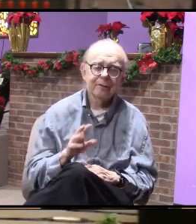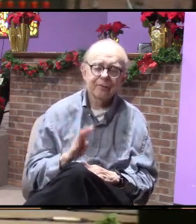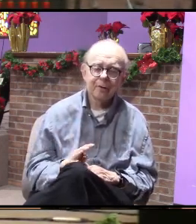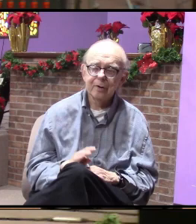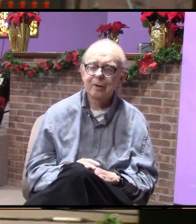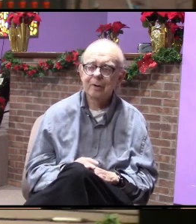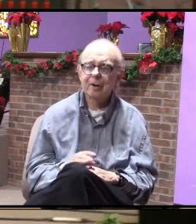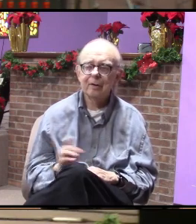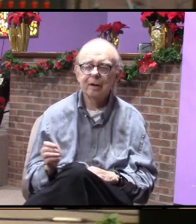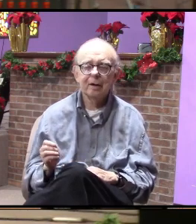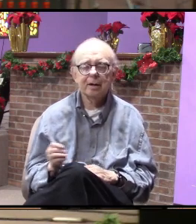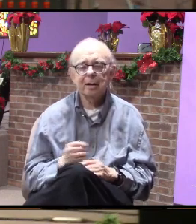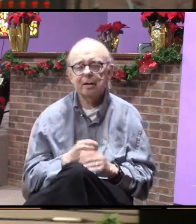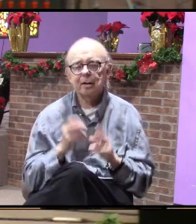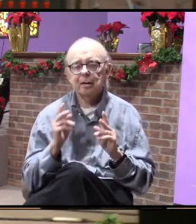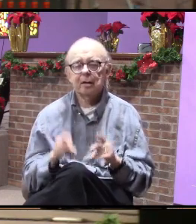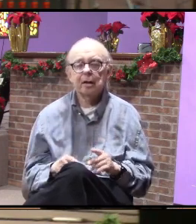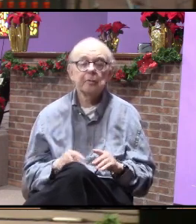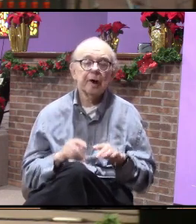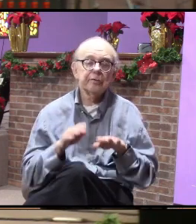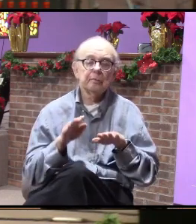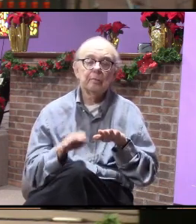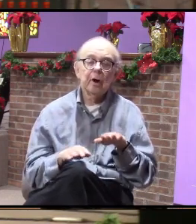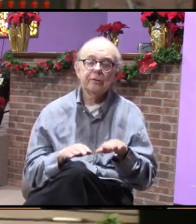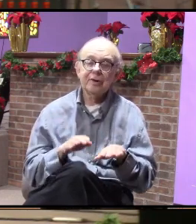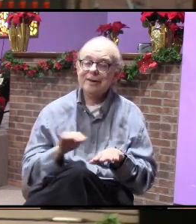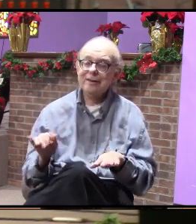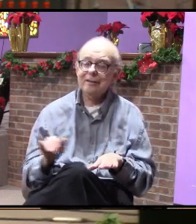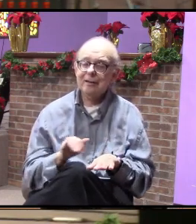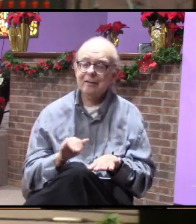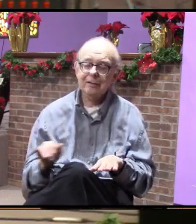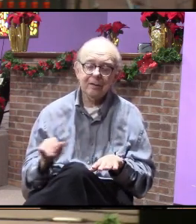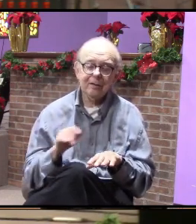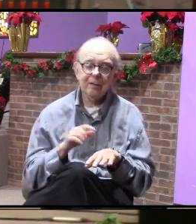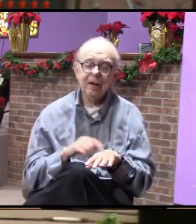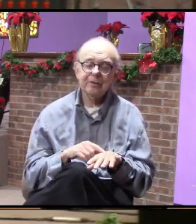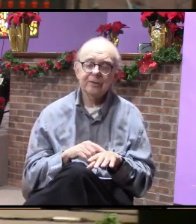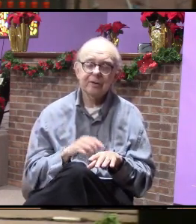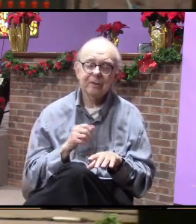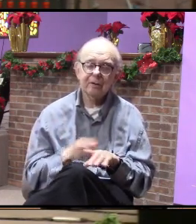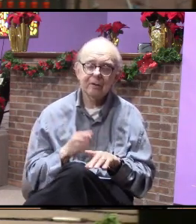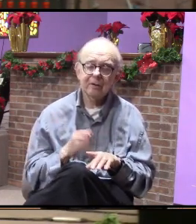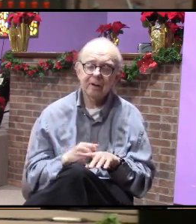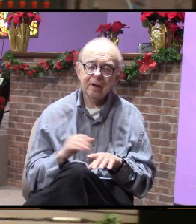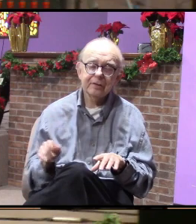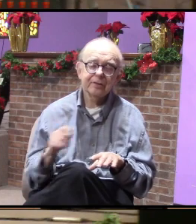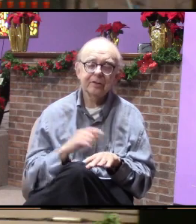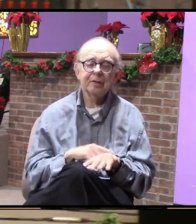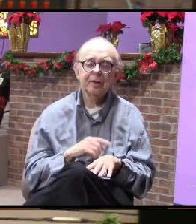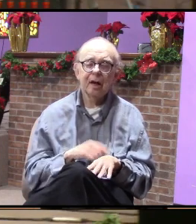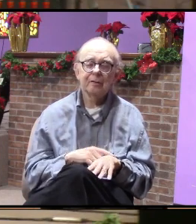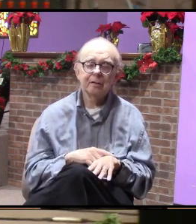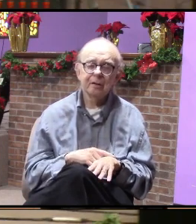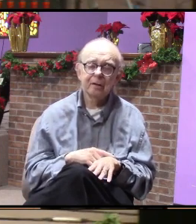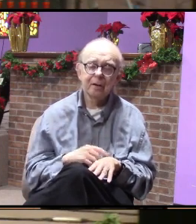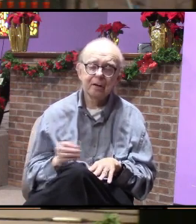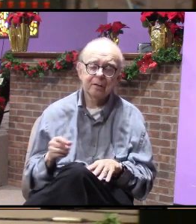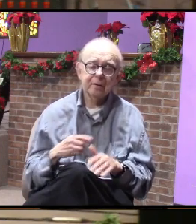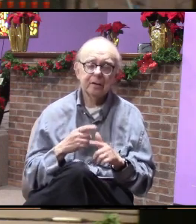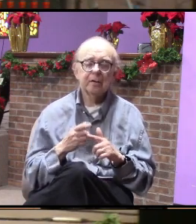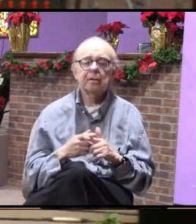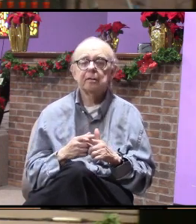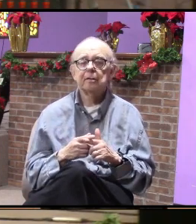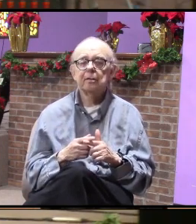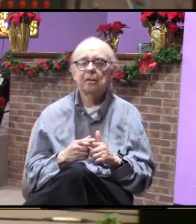3, 4. And everybody's marching at the same beat and at the same time. And